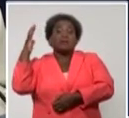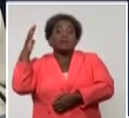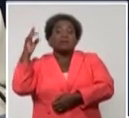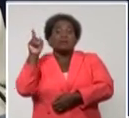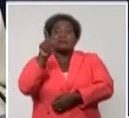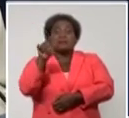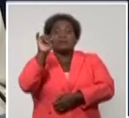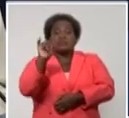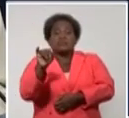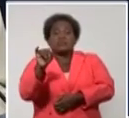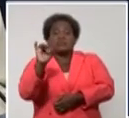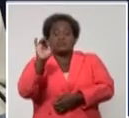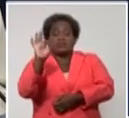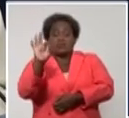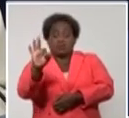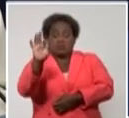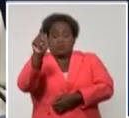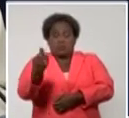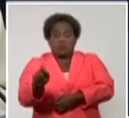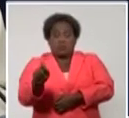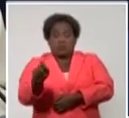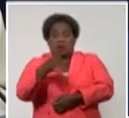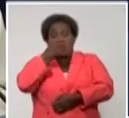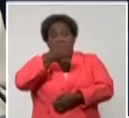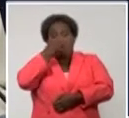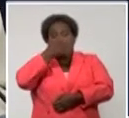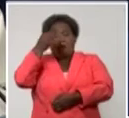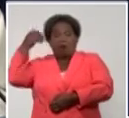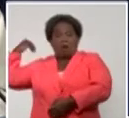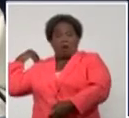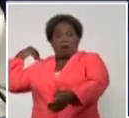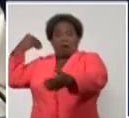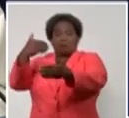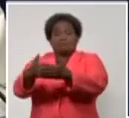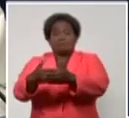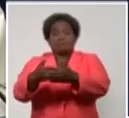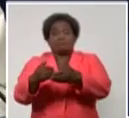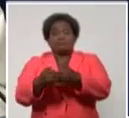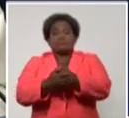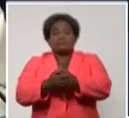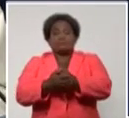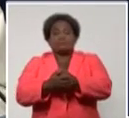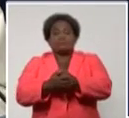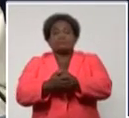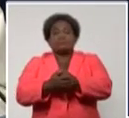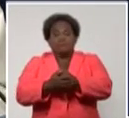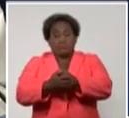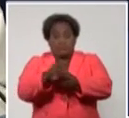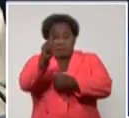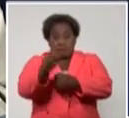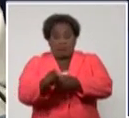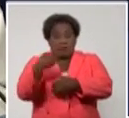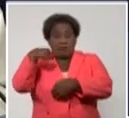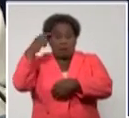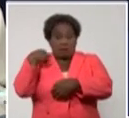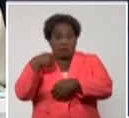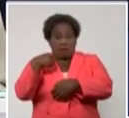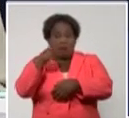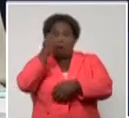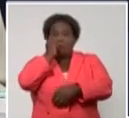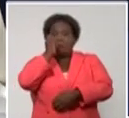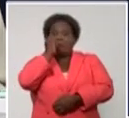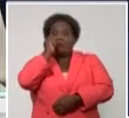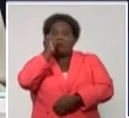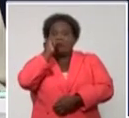of 277 that have been diagnosed with the virus to date in Cuba. Meanwhile, 269